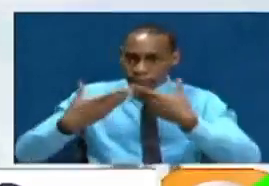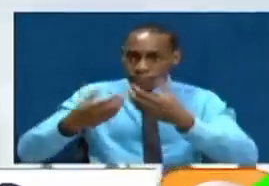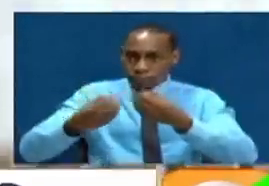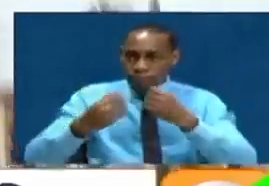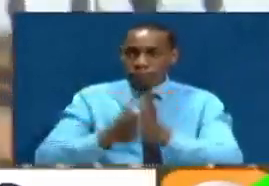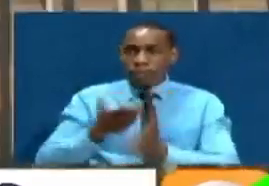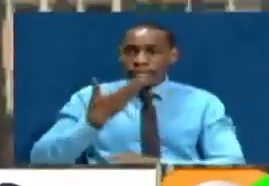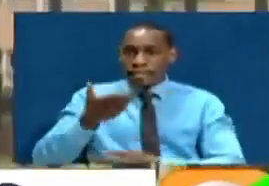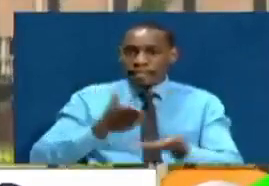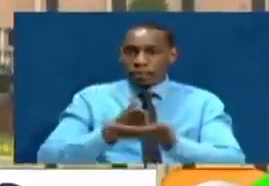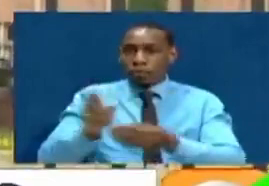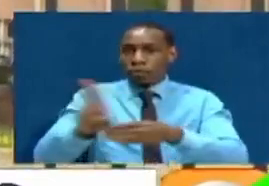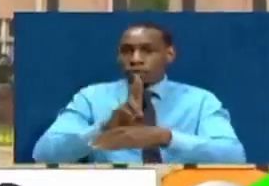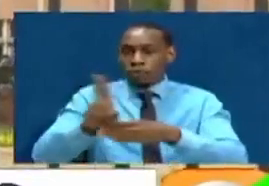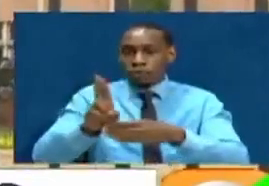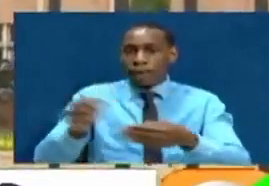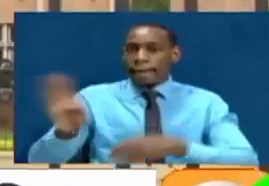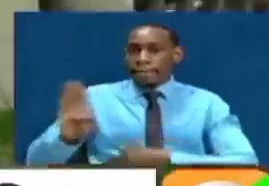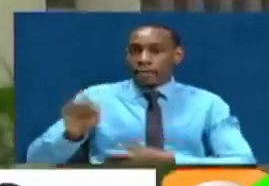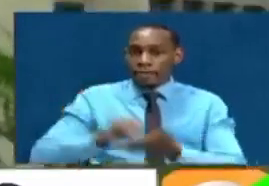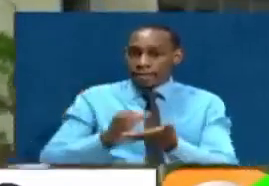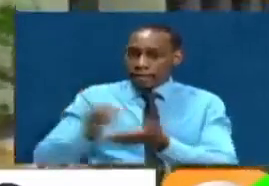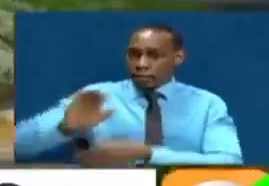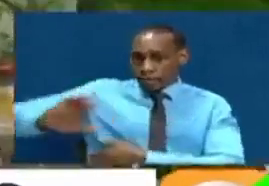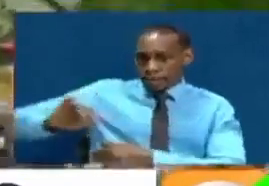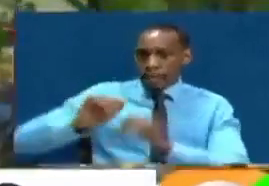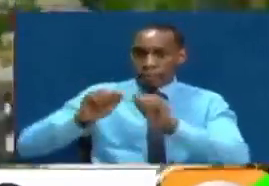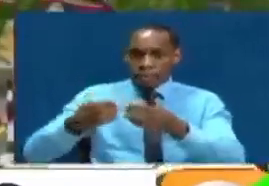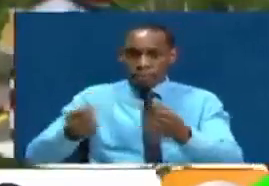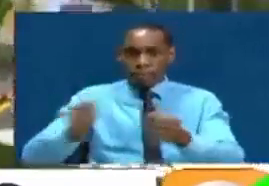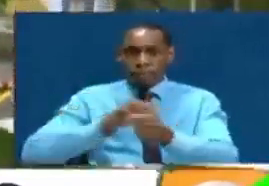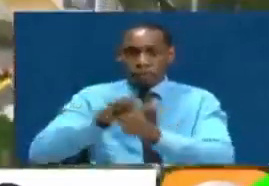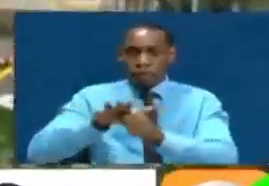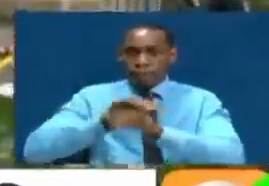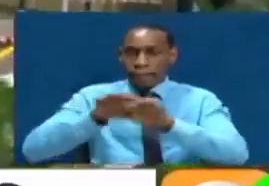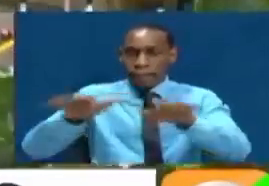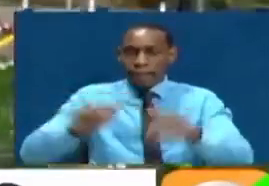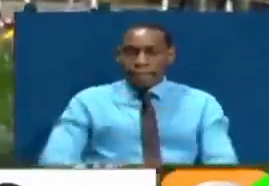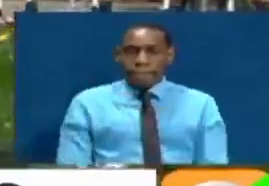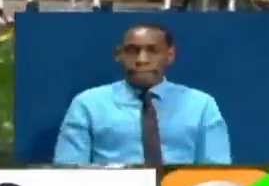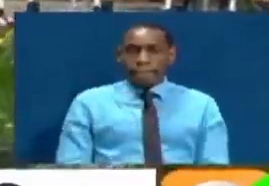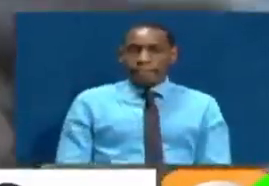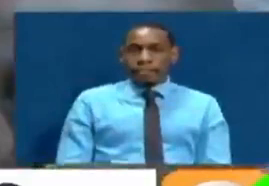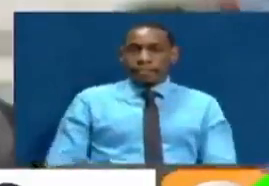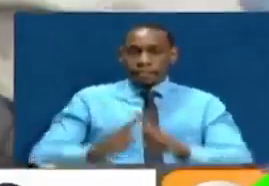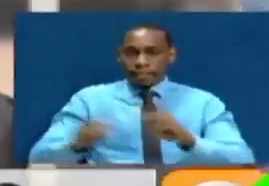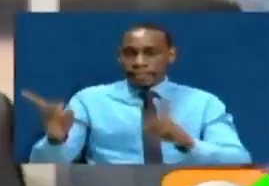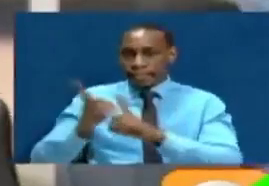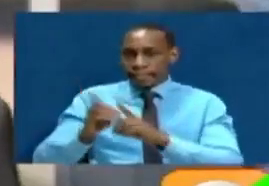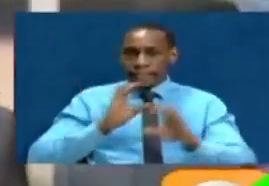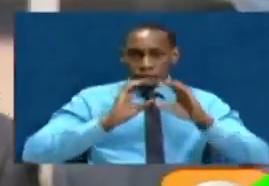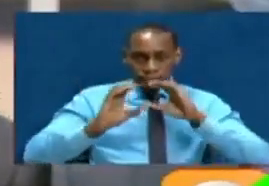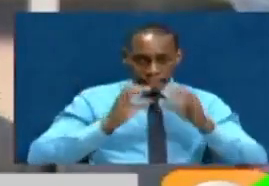and answers from the utilization of the billions set aside to combat COVID-19 pandemic. From the date of